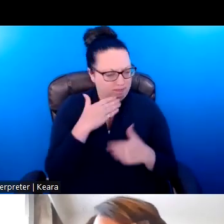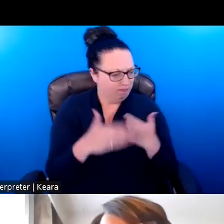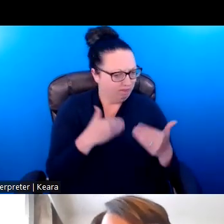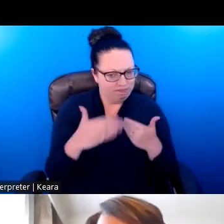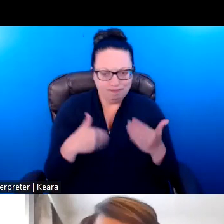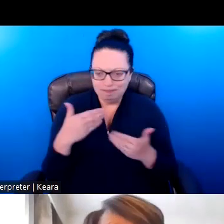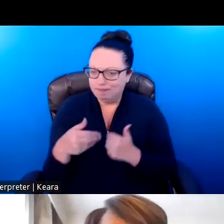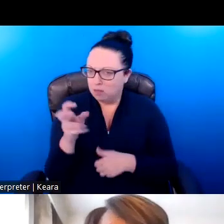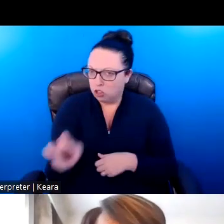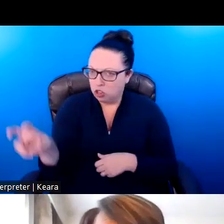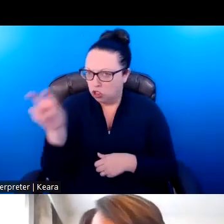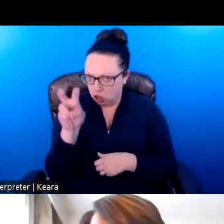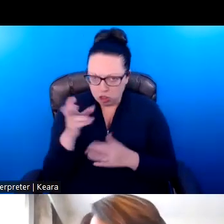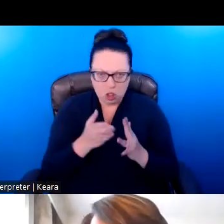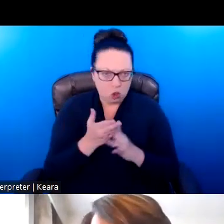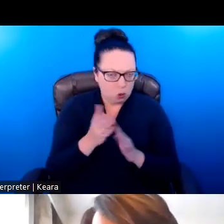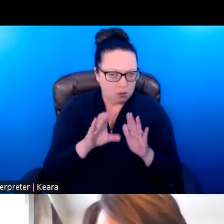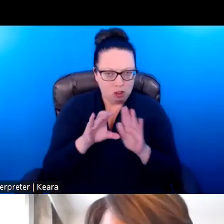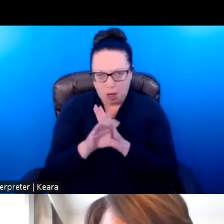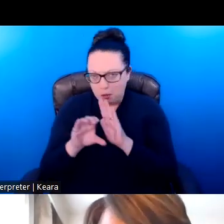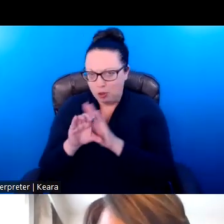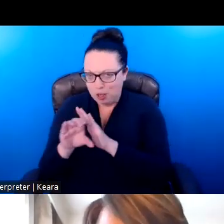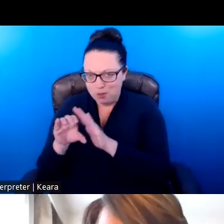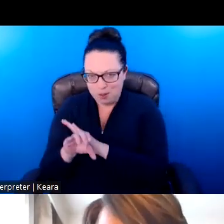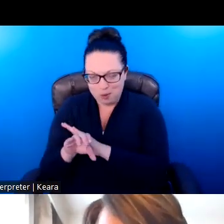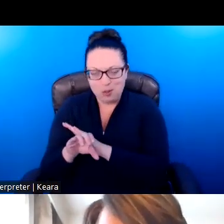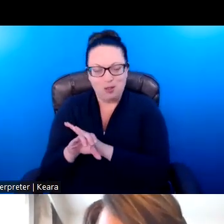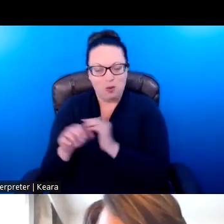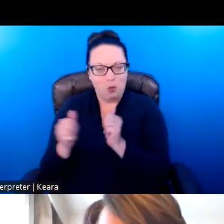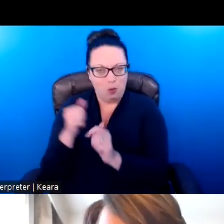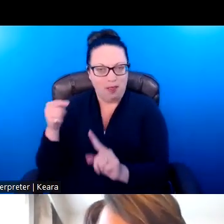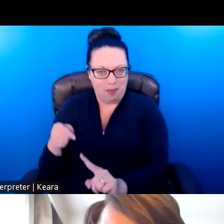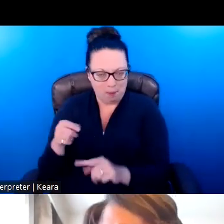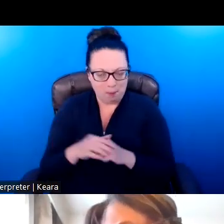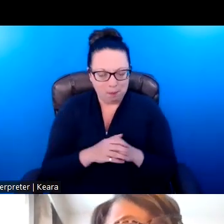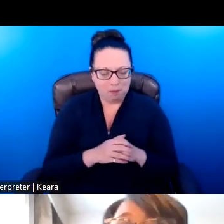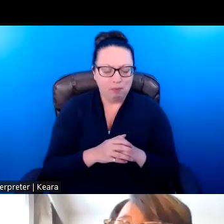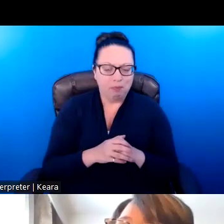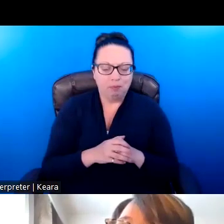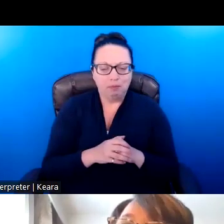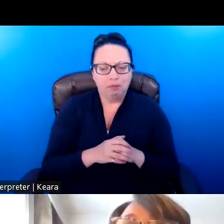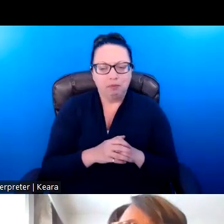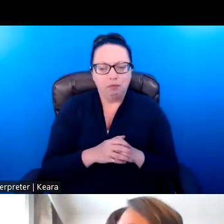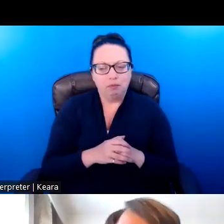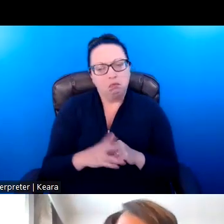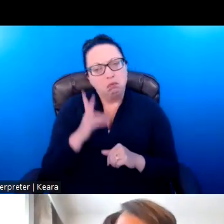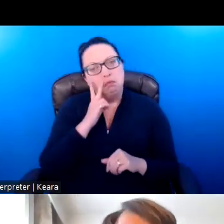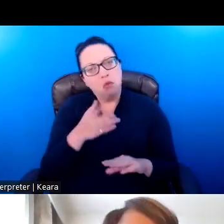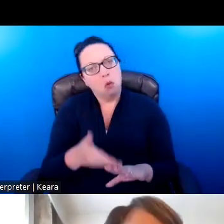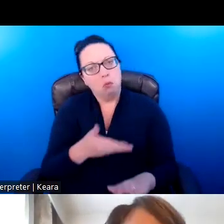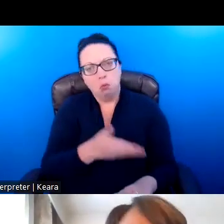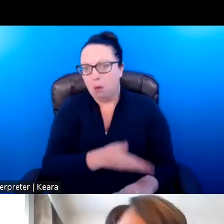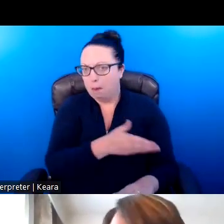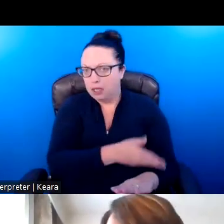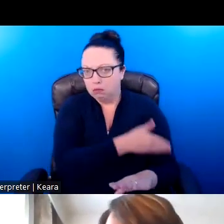through chapters with him on the spectrum, I saw improvement.